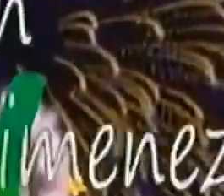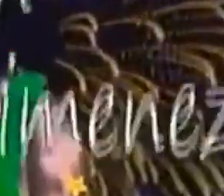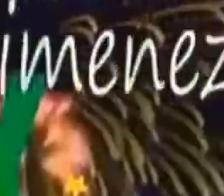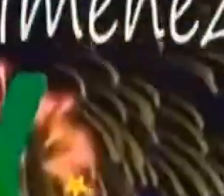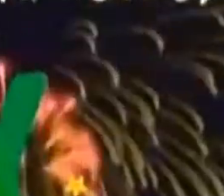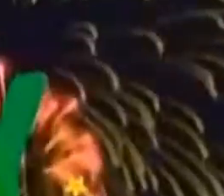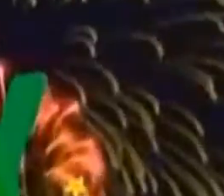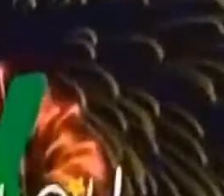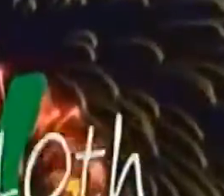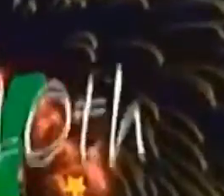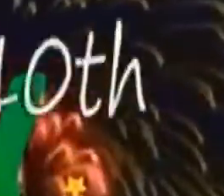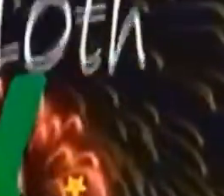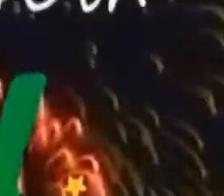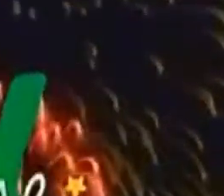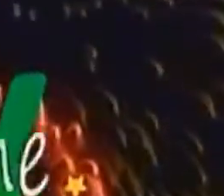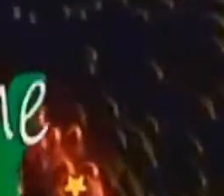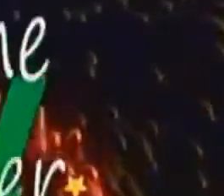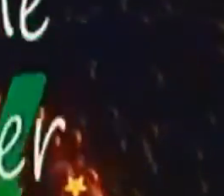Have a great day today.